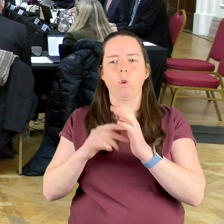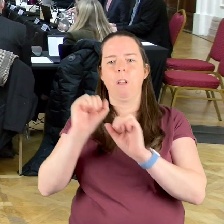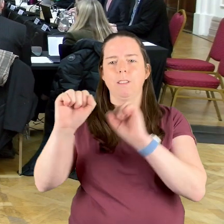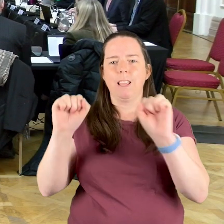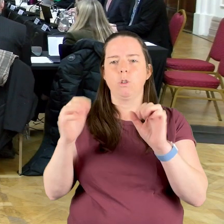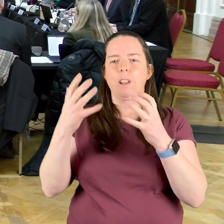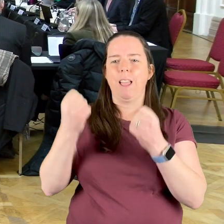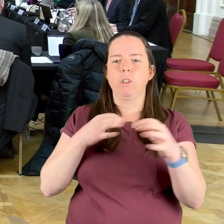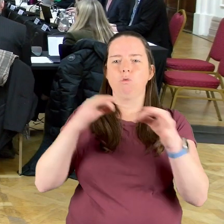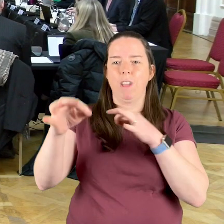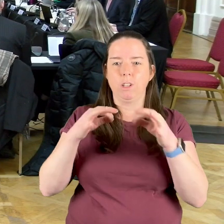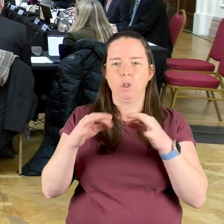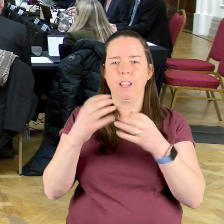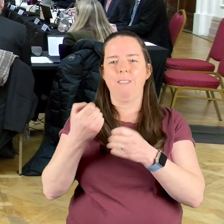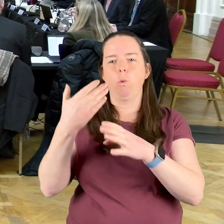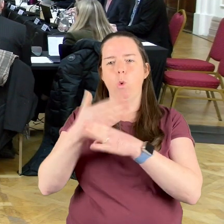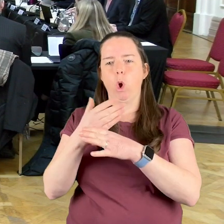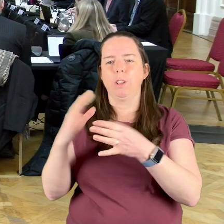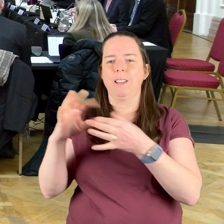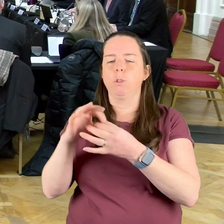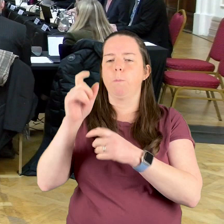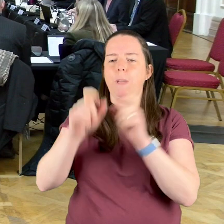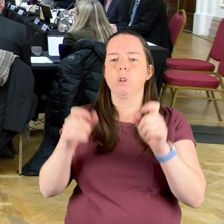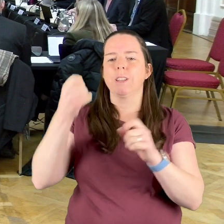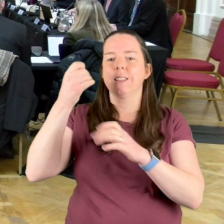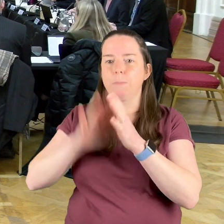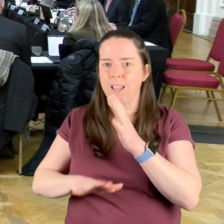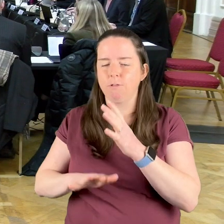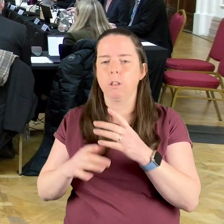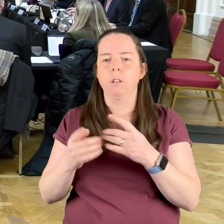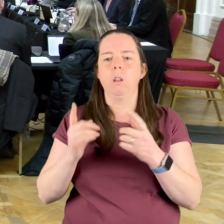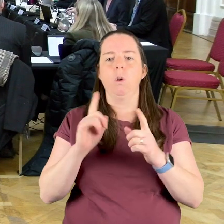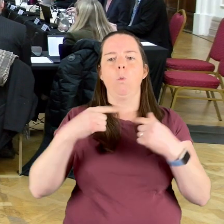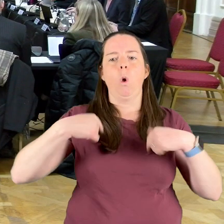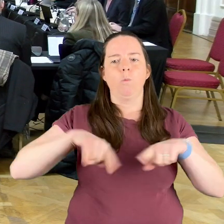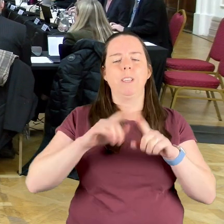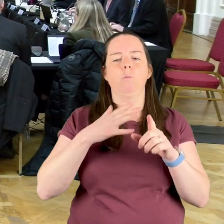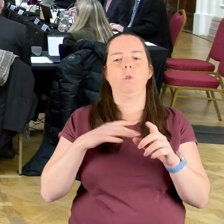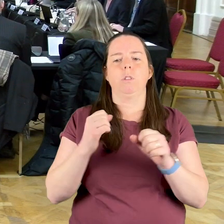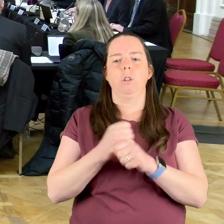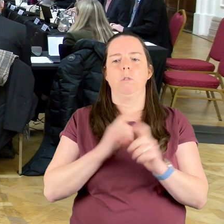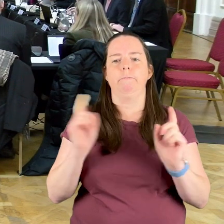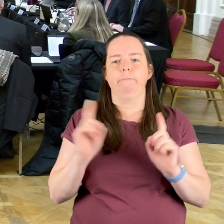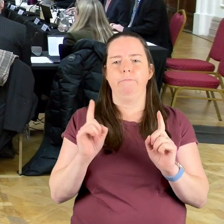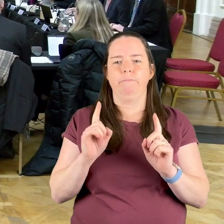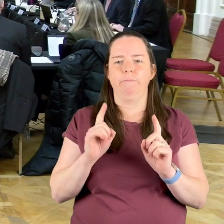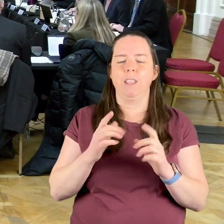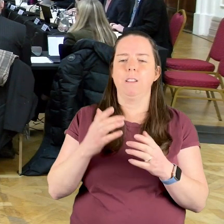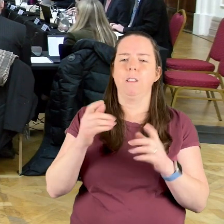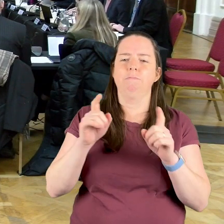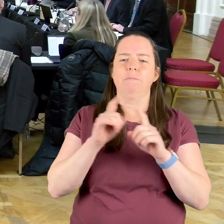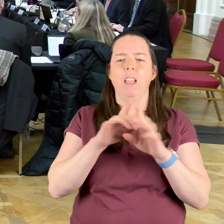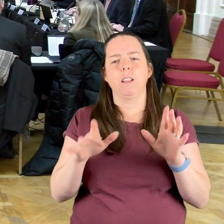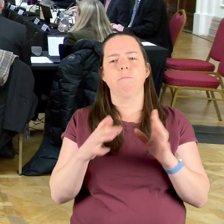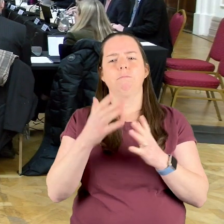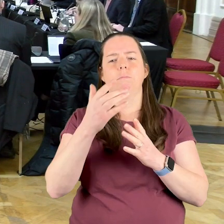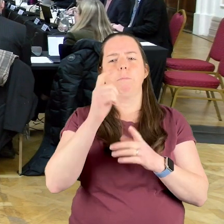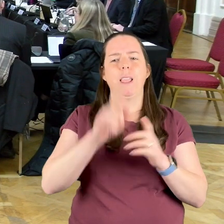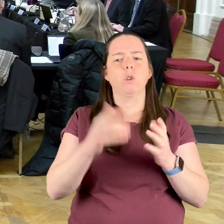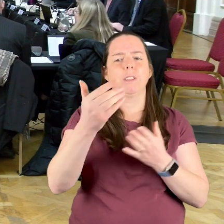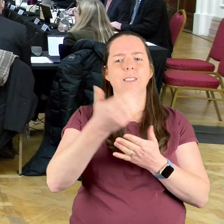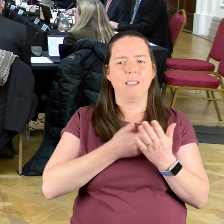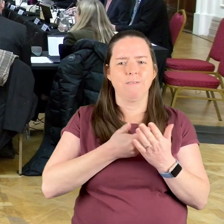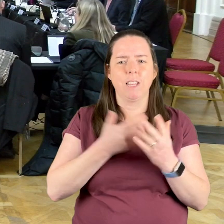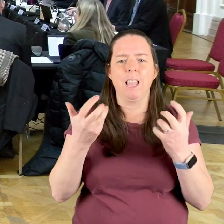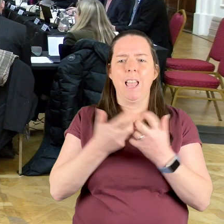have strategy and they have work that they do around patient experience. But what we want to do is, again, like patient safety, how do we bring